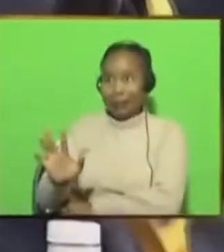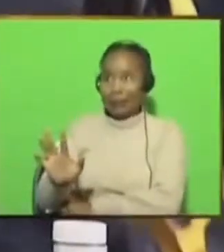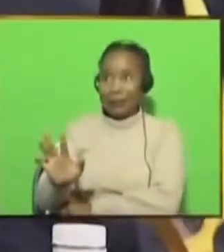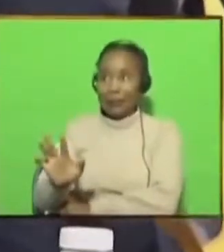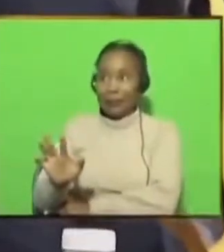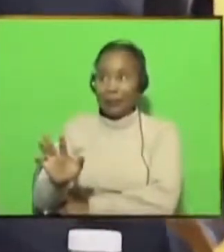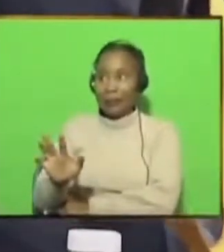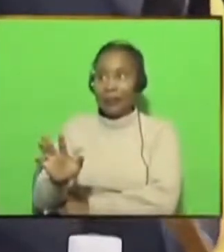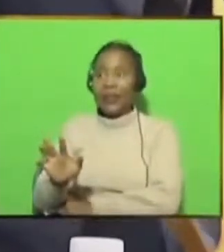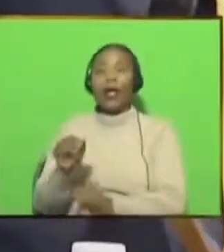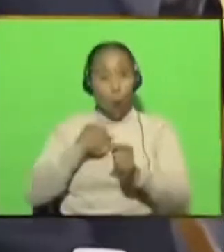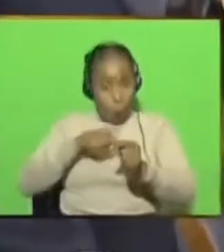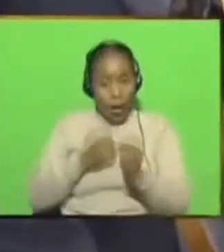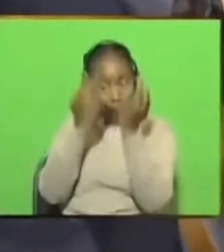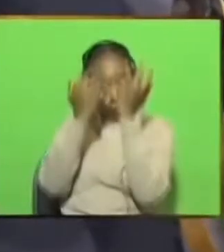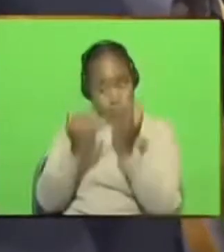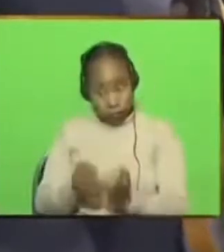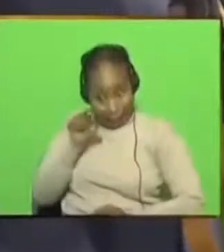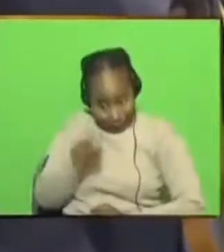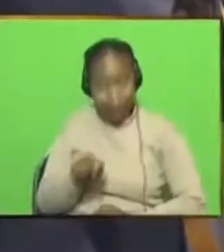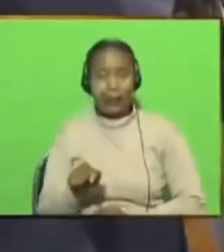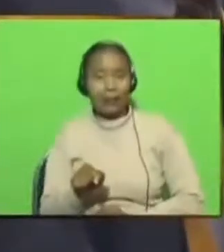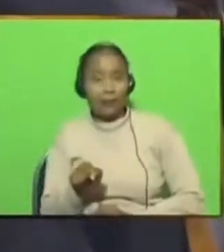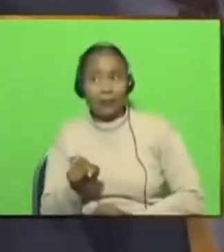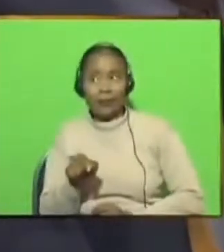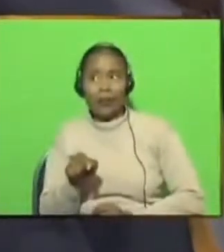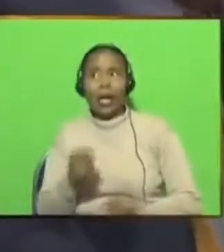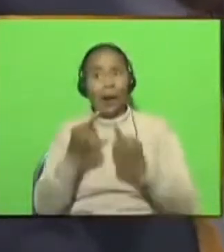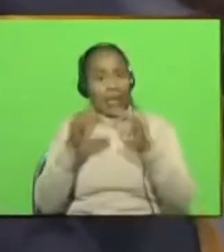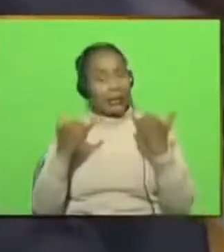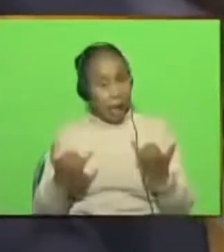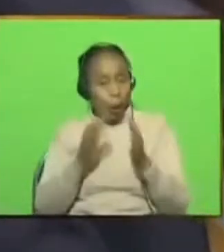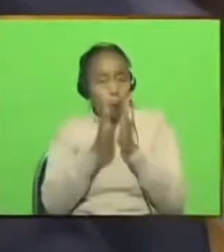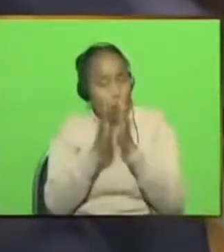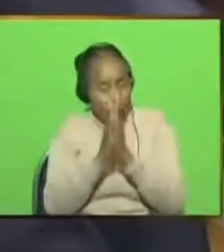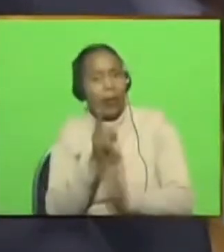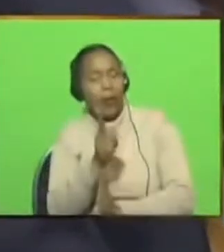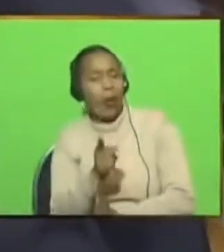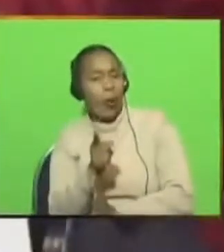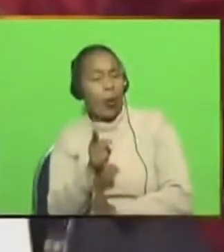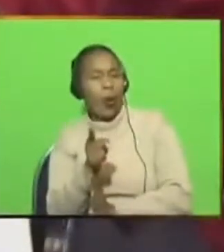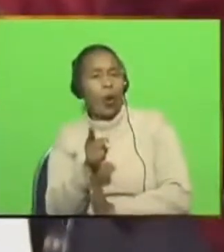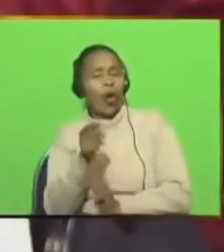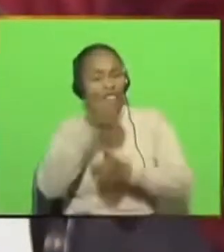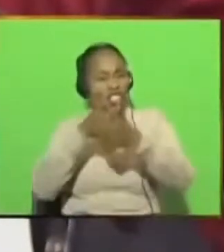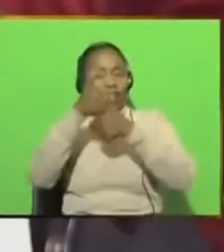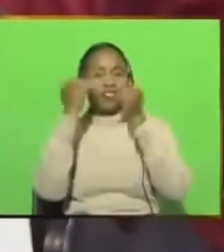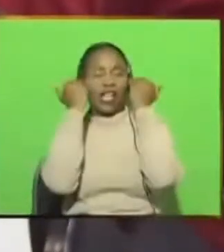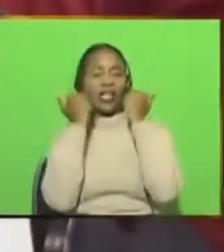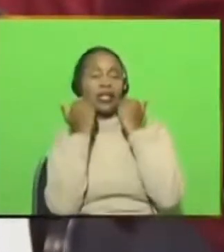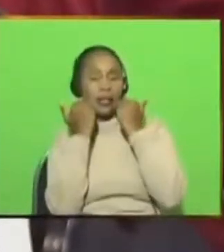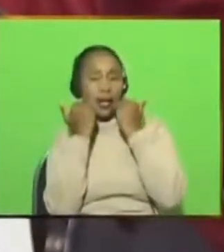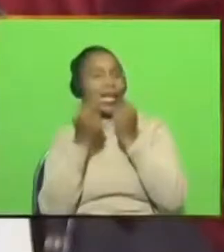secret, but counting was observed by everyone. And it happened on the floor of the National Assembly.